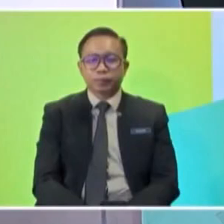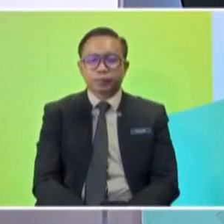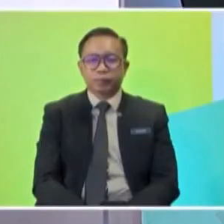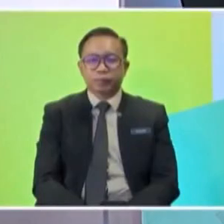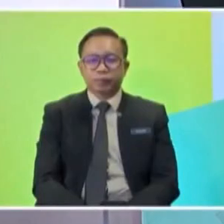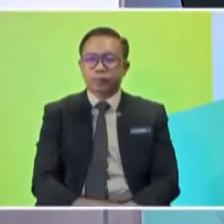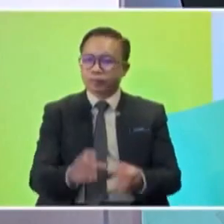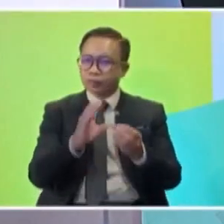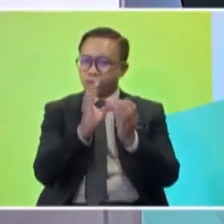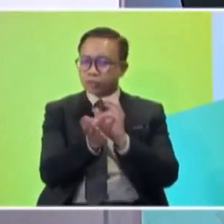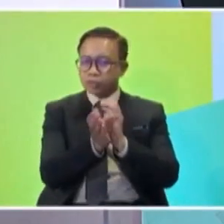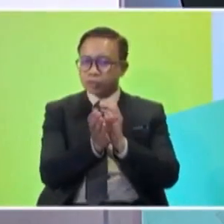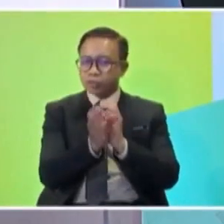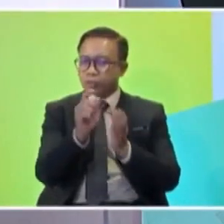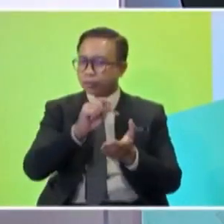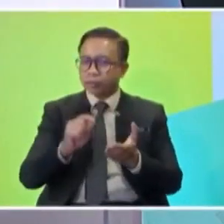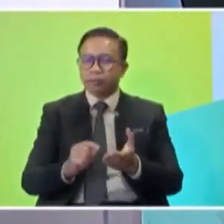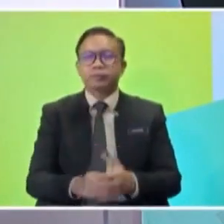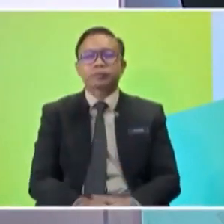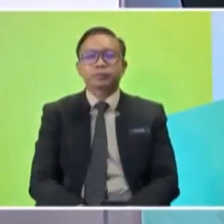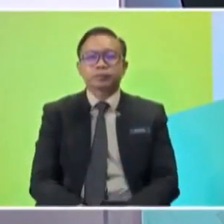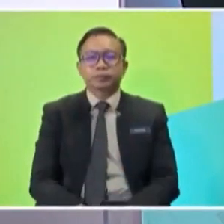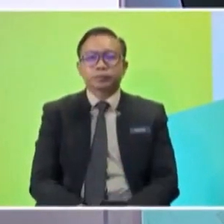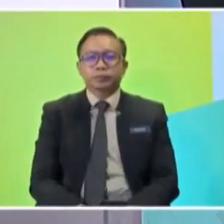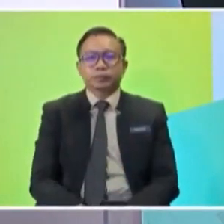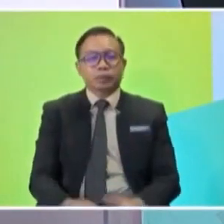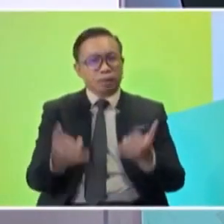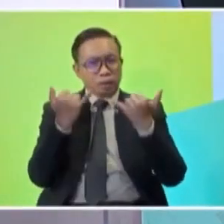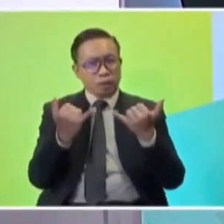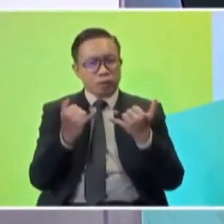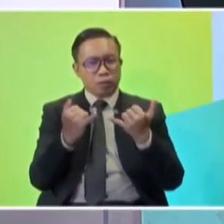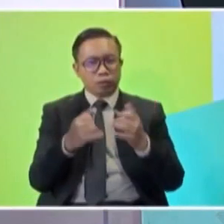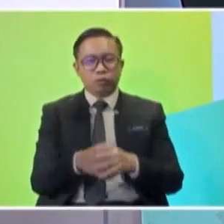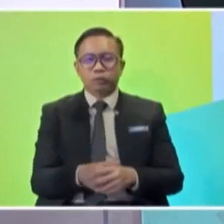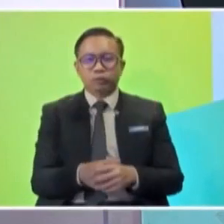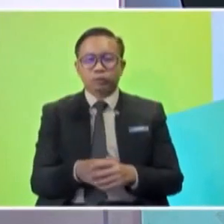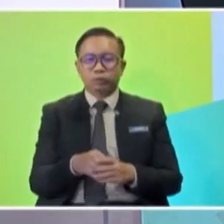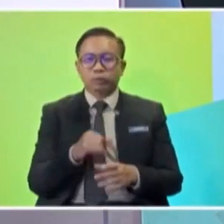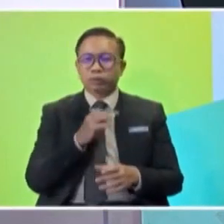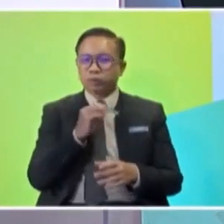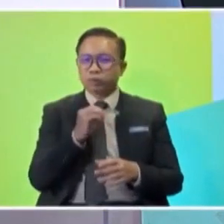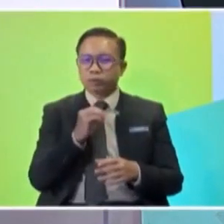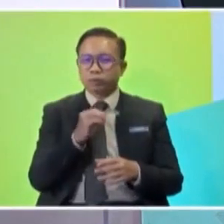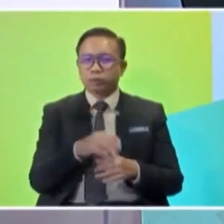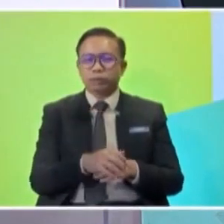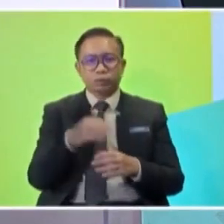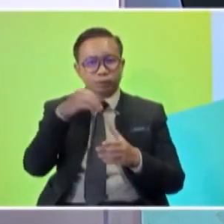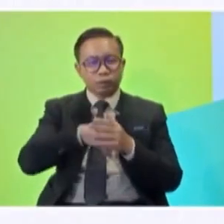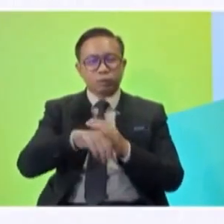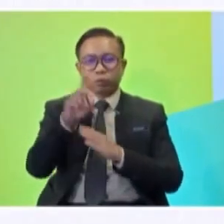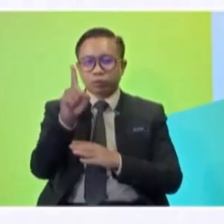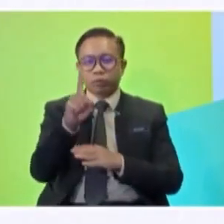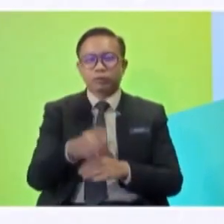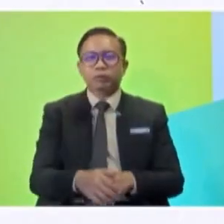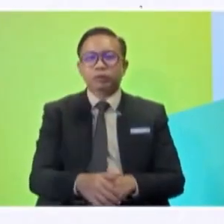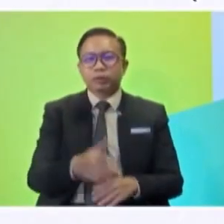I'll change the marker. Okay. So that you can see clearly. Okay, now what am I going to do? I'm going to make this 4 into 1.